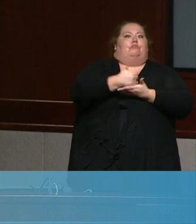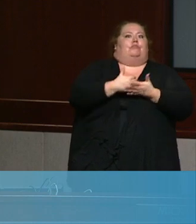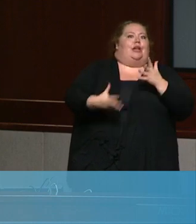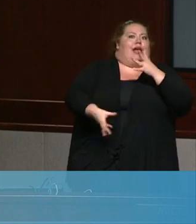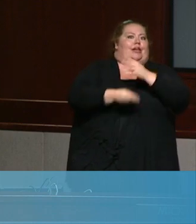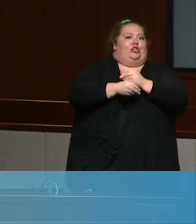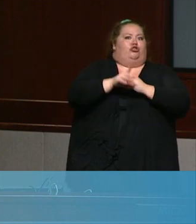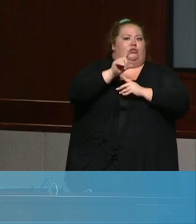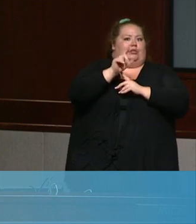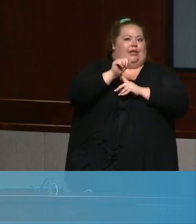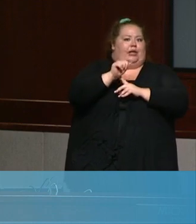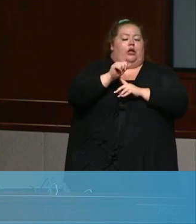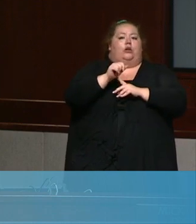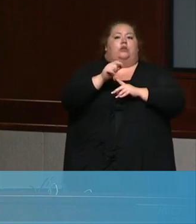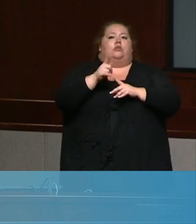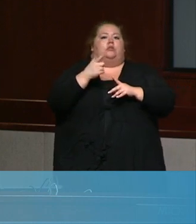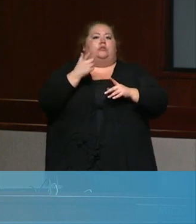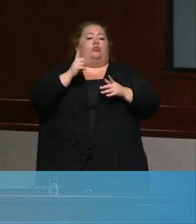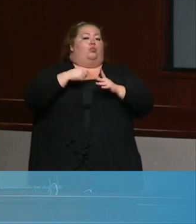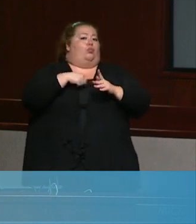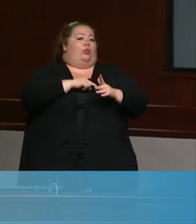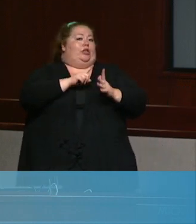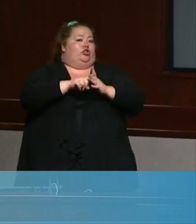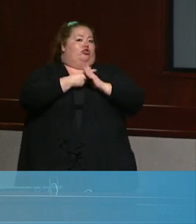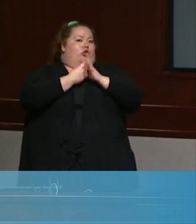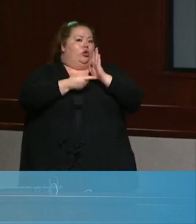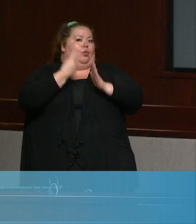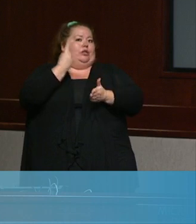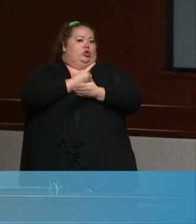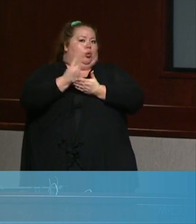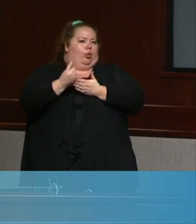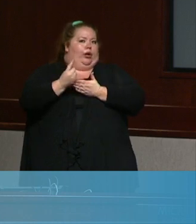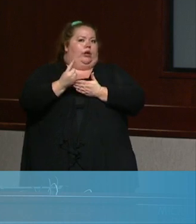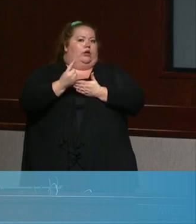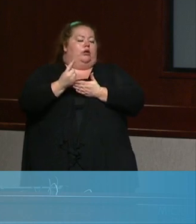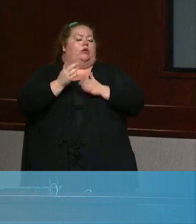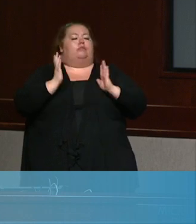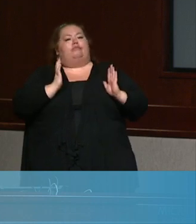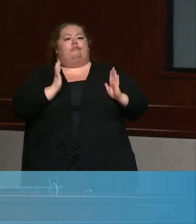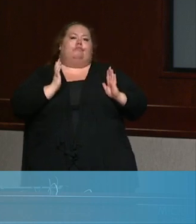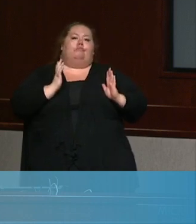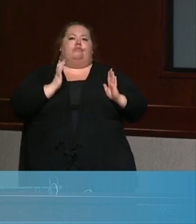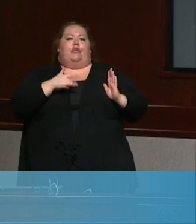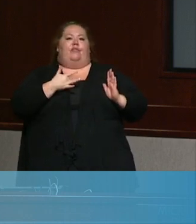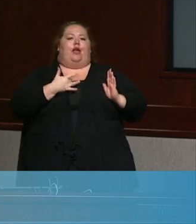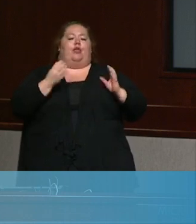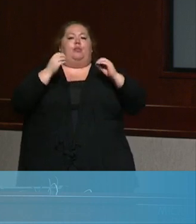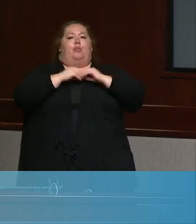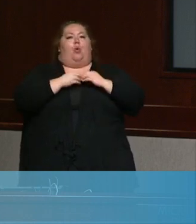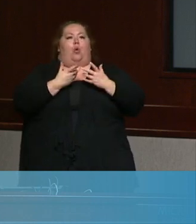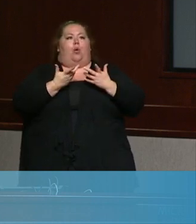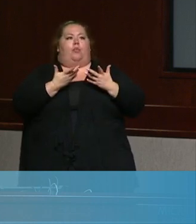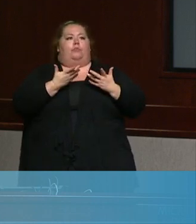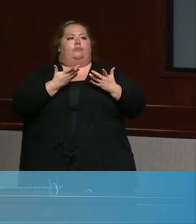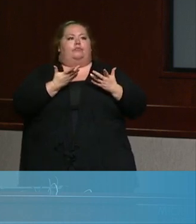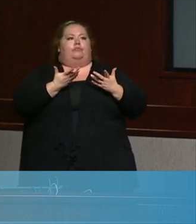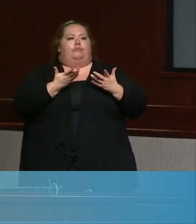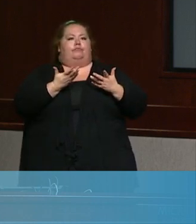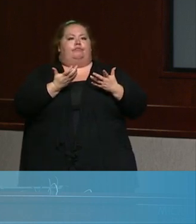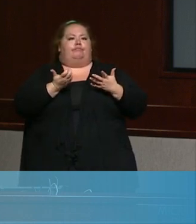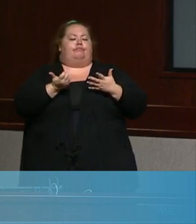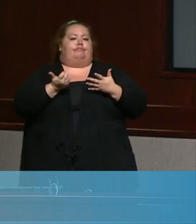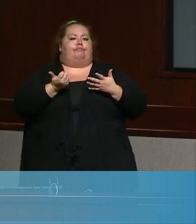week, and it was somewhat repetitive from the state data, but we felt it was more meaningful for us. For example, the state was